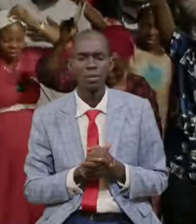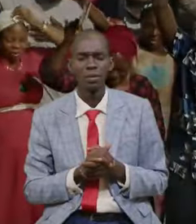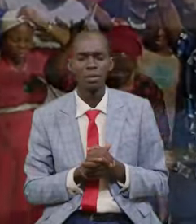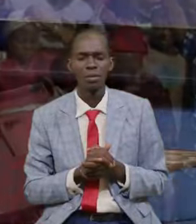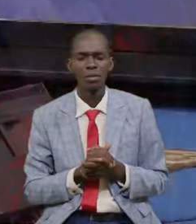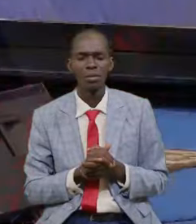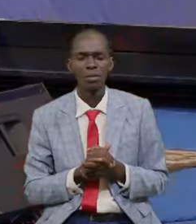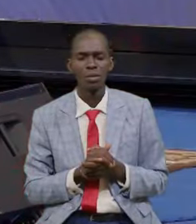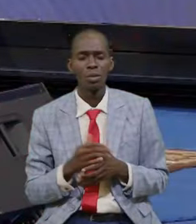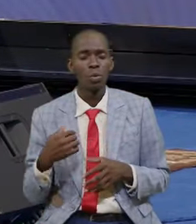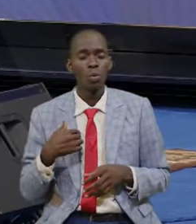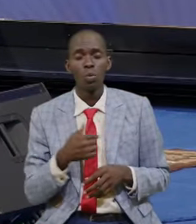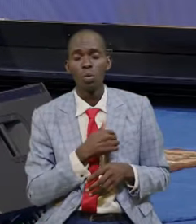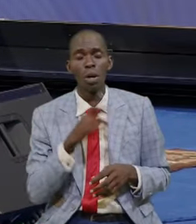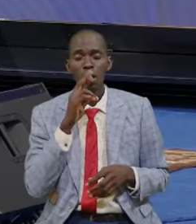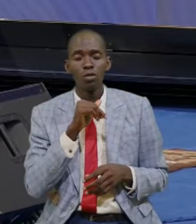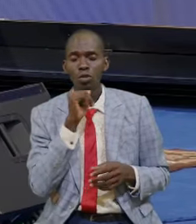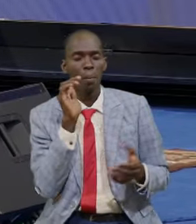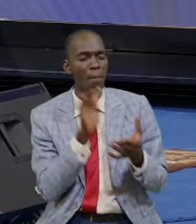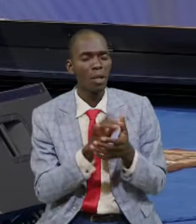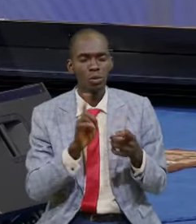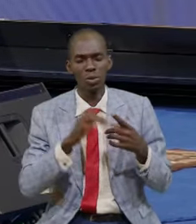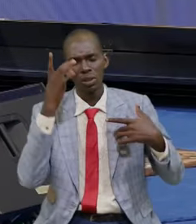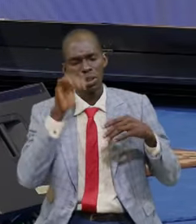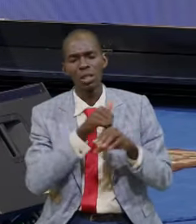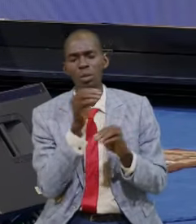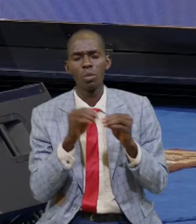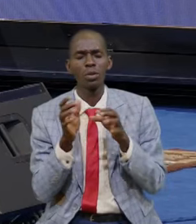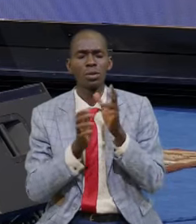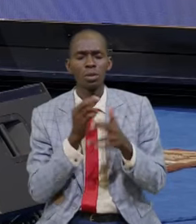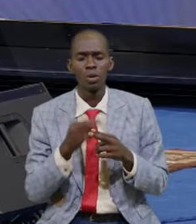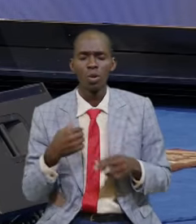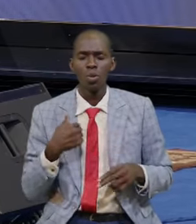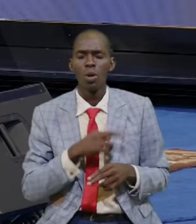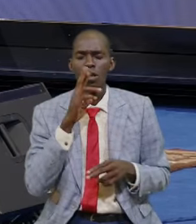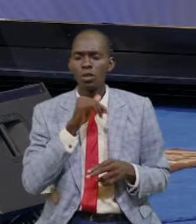We are not married to sickness anymore. We are not married to